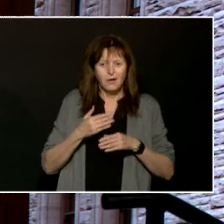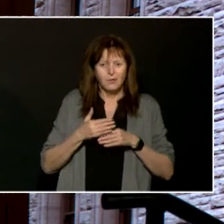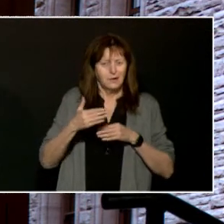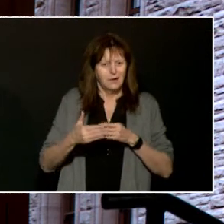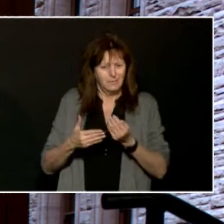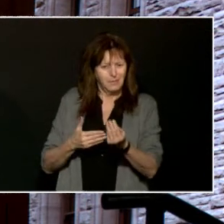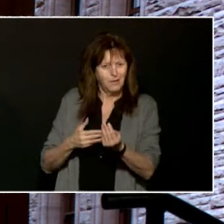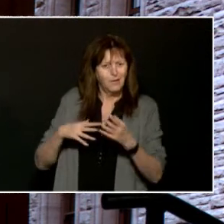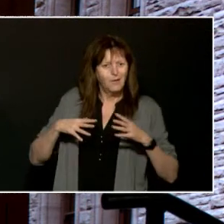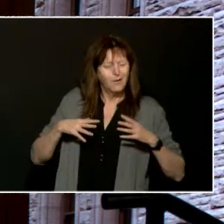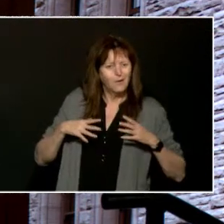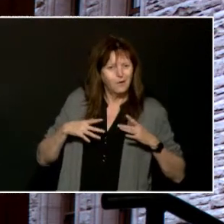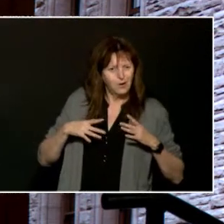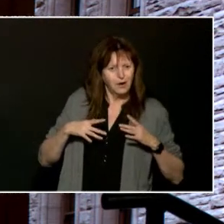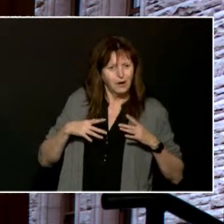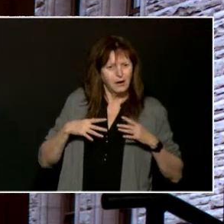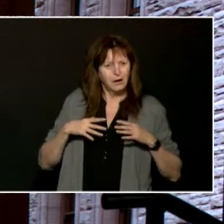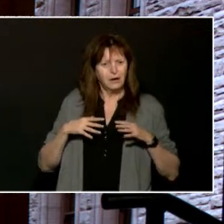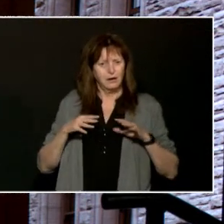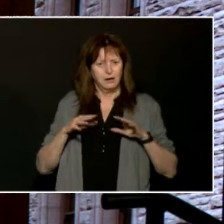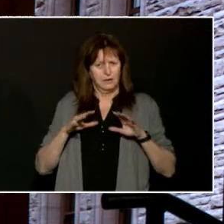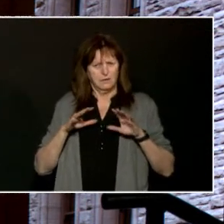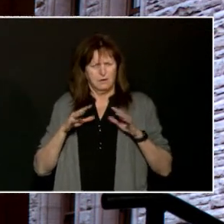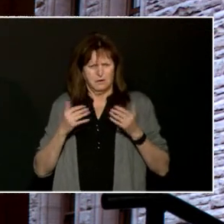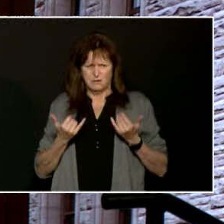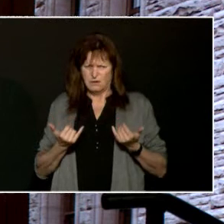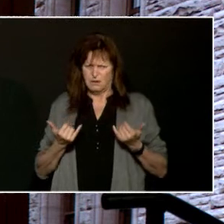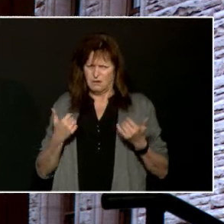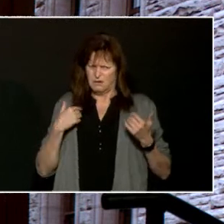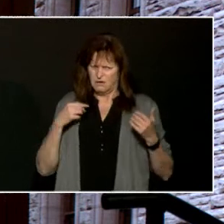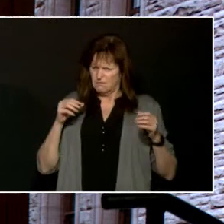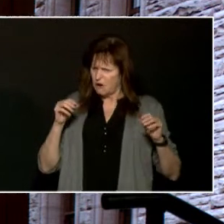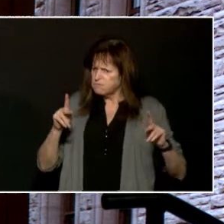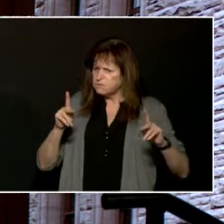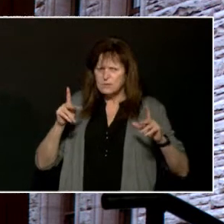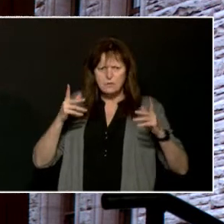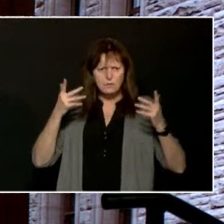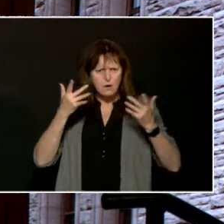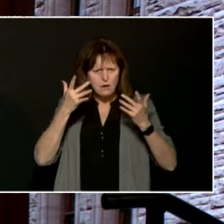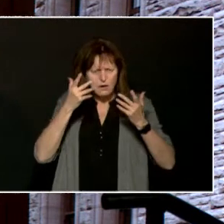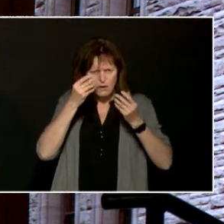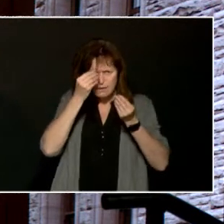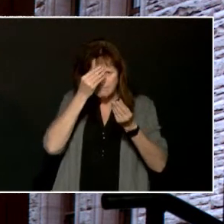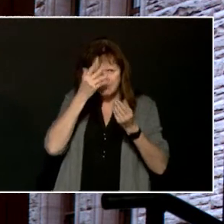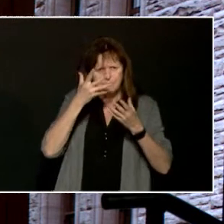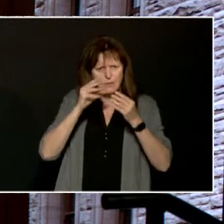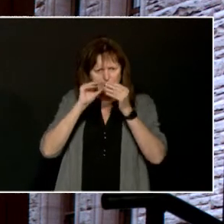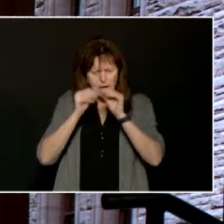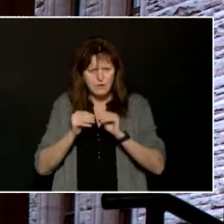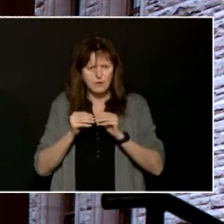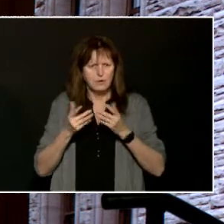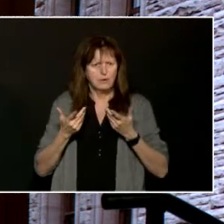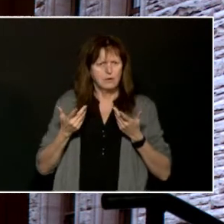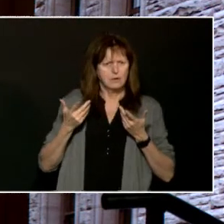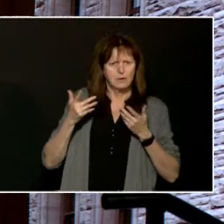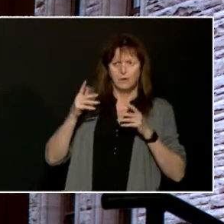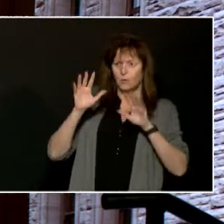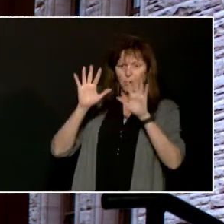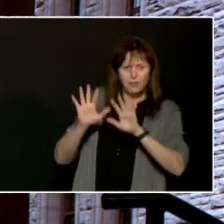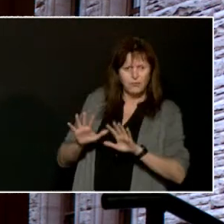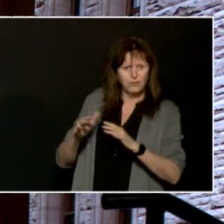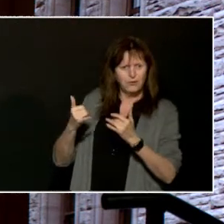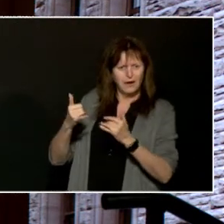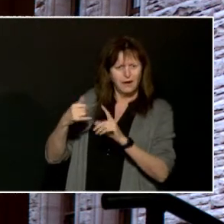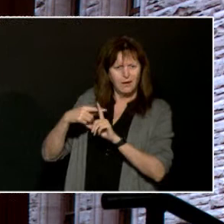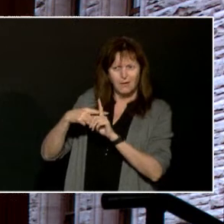look at where we're at, what we need to be aware of as we look at the fair weather and partake in a safe way and the long